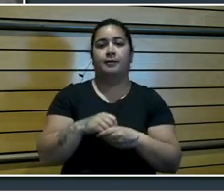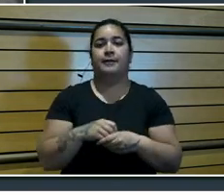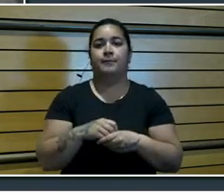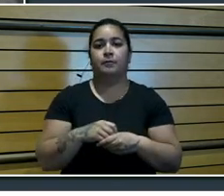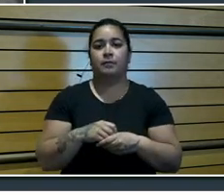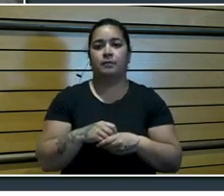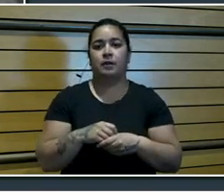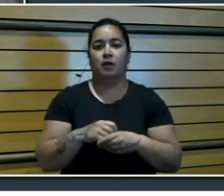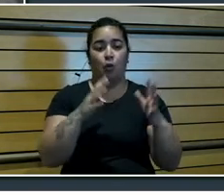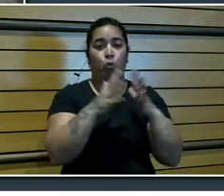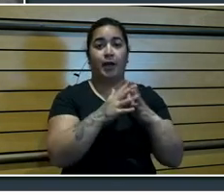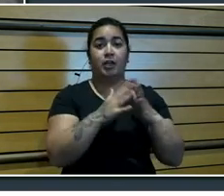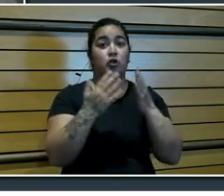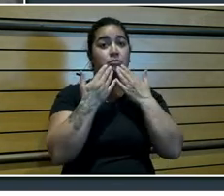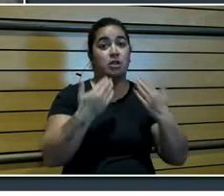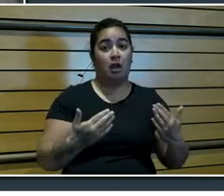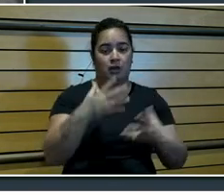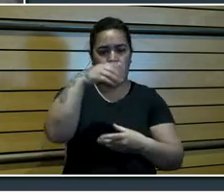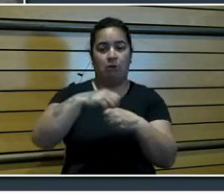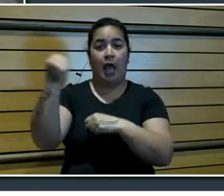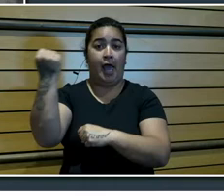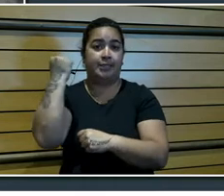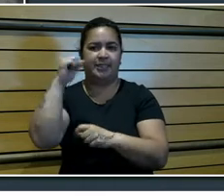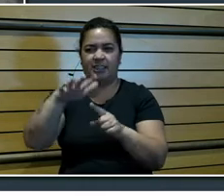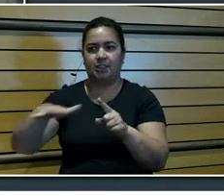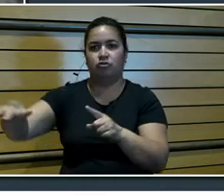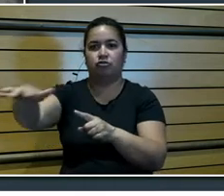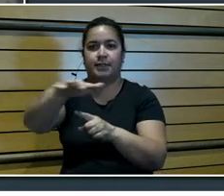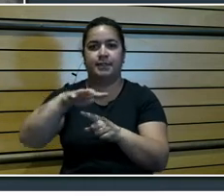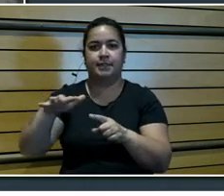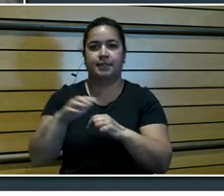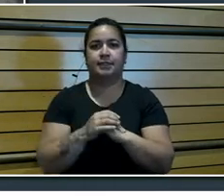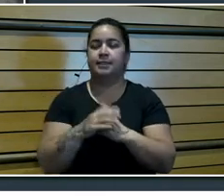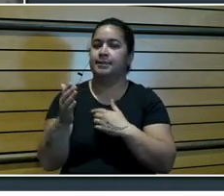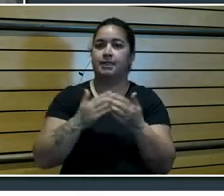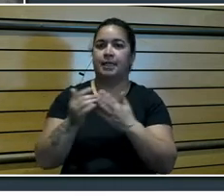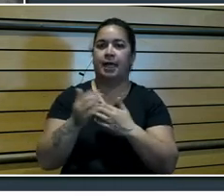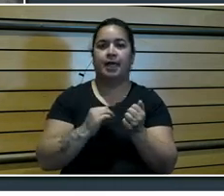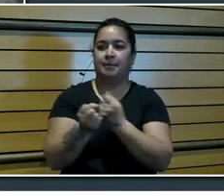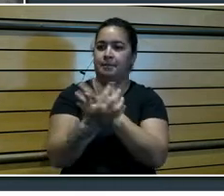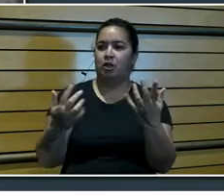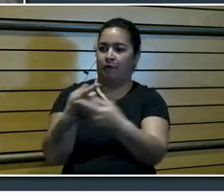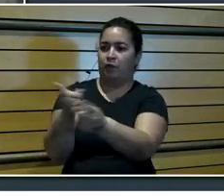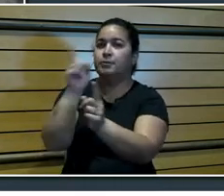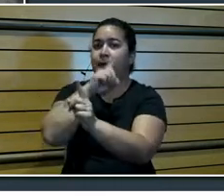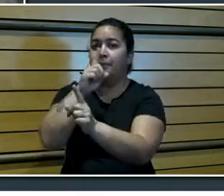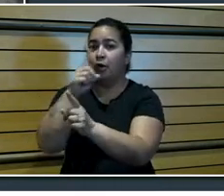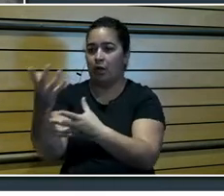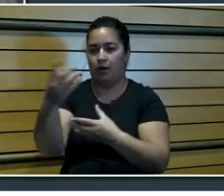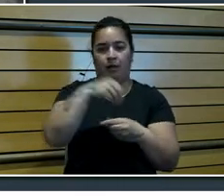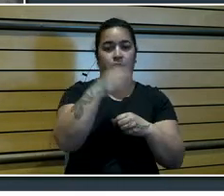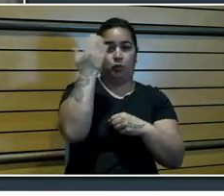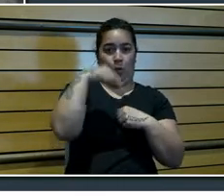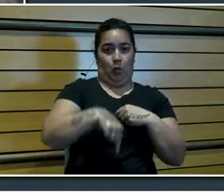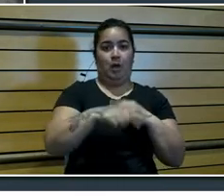Marae and region sits within the Hastings District area, many Wauhiki whānau did their schooling in Napier, work